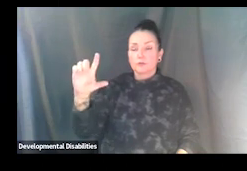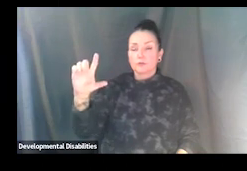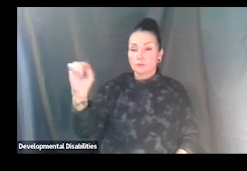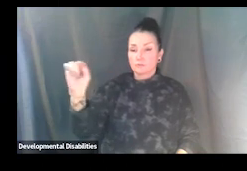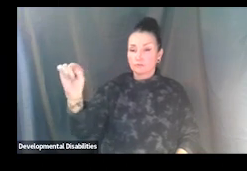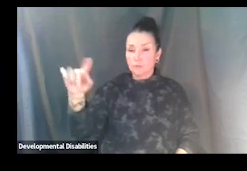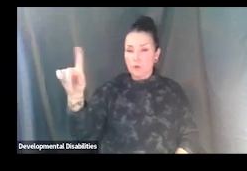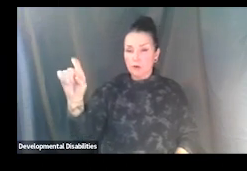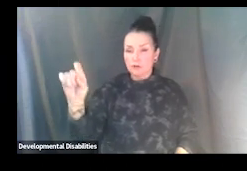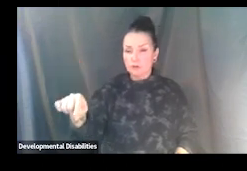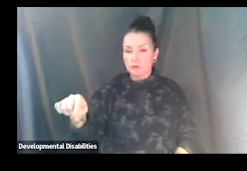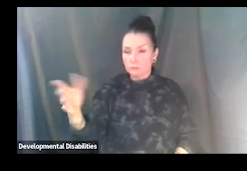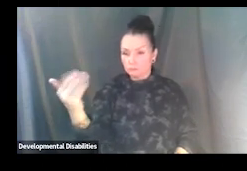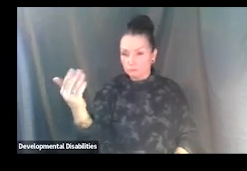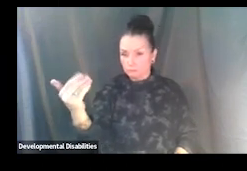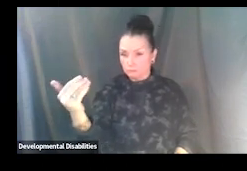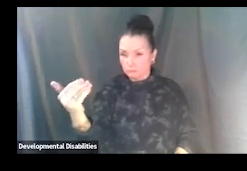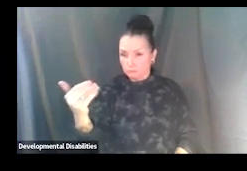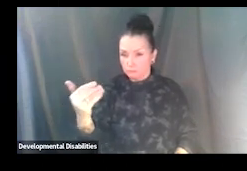don't you go ahead, Claire? You just have to unmute yourself.